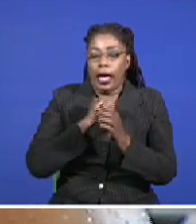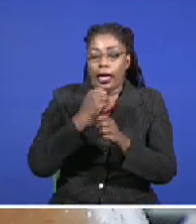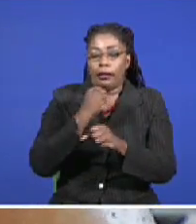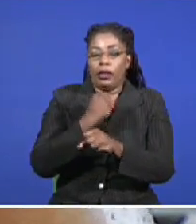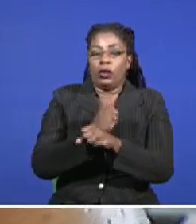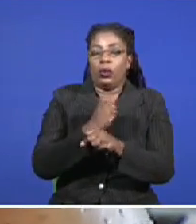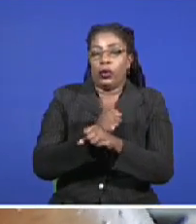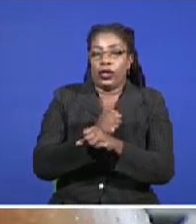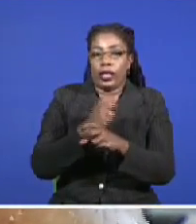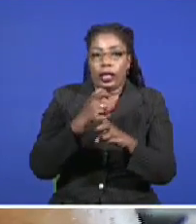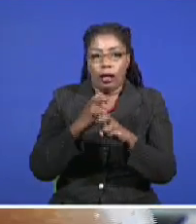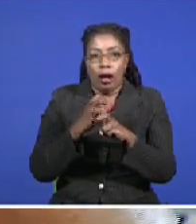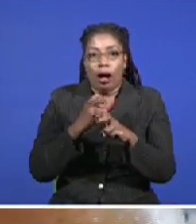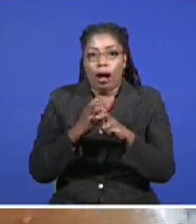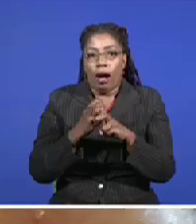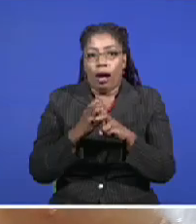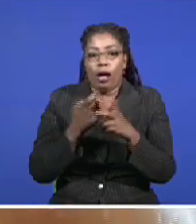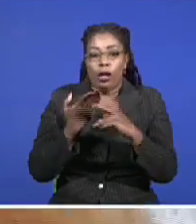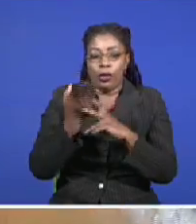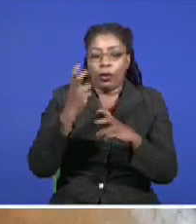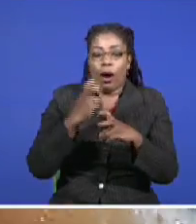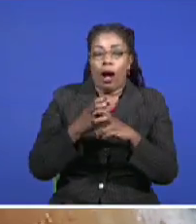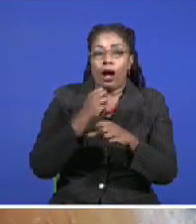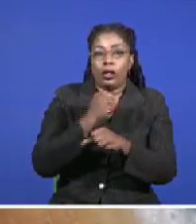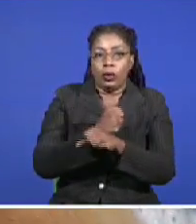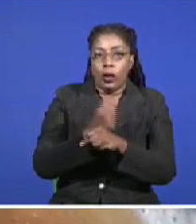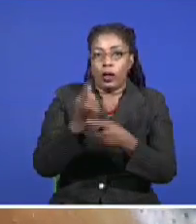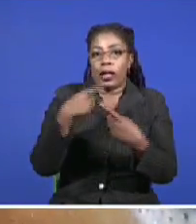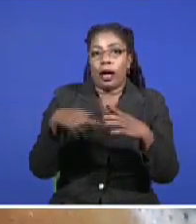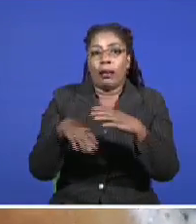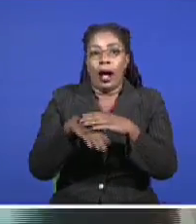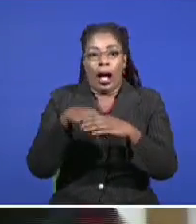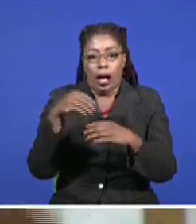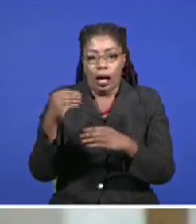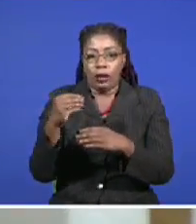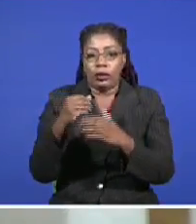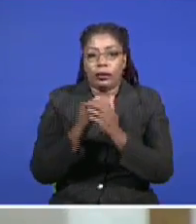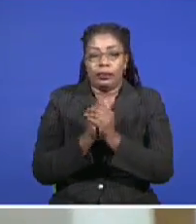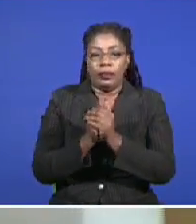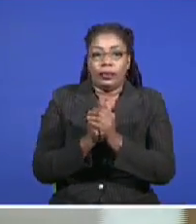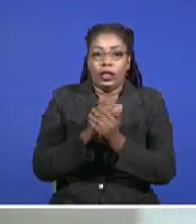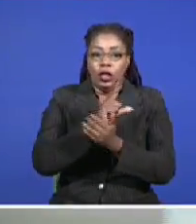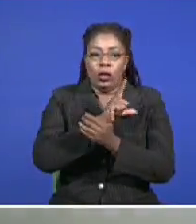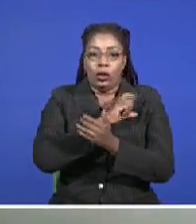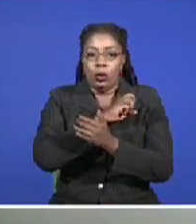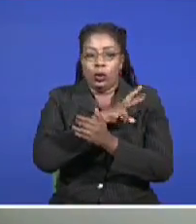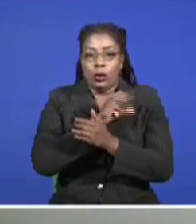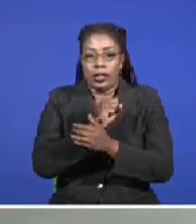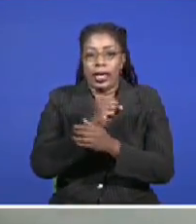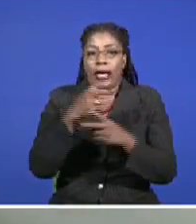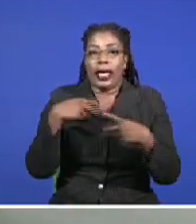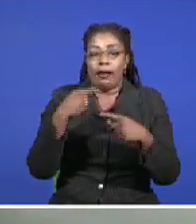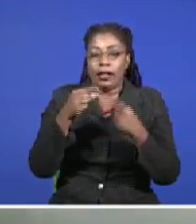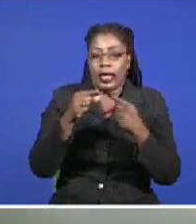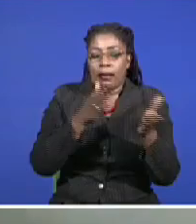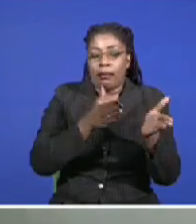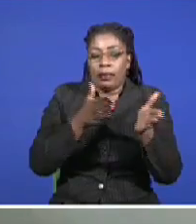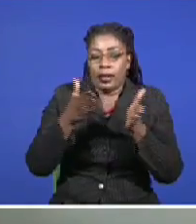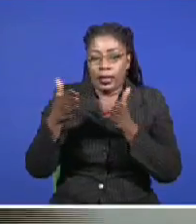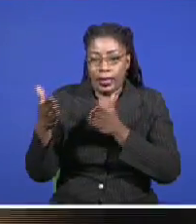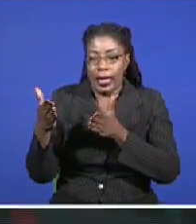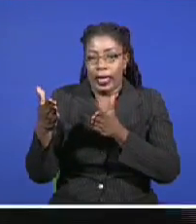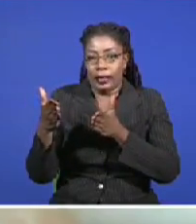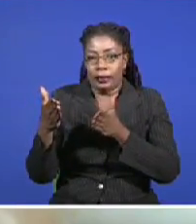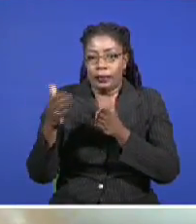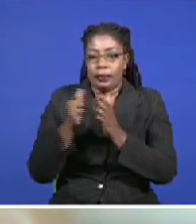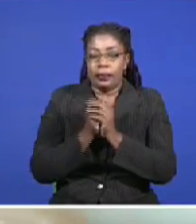hard, so through hard work, I want to come out with a W, you know. Lewis also saying he has a game plan and has already started scouting